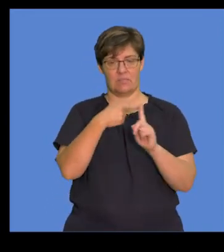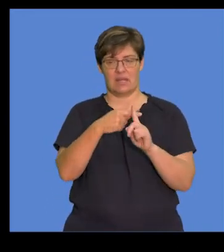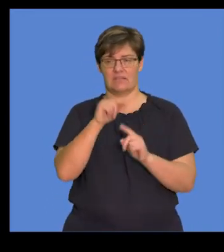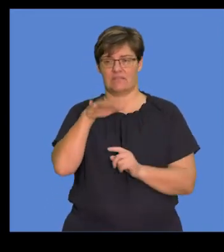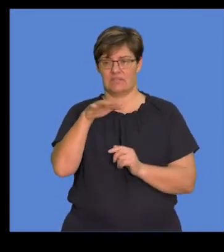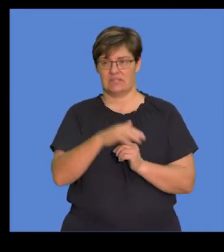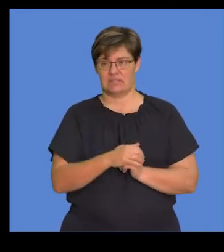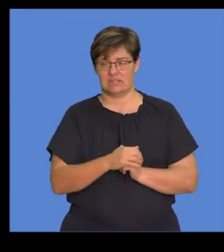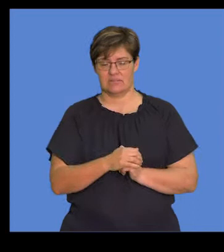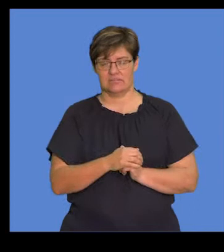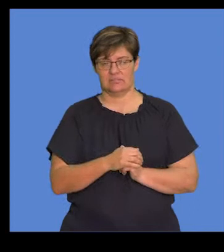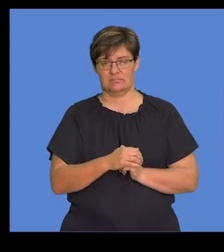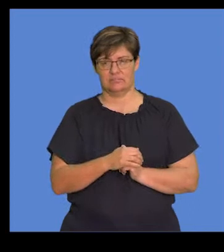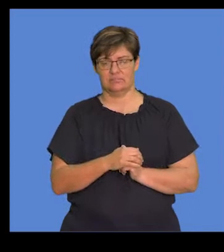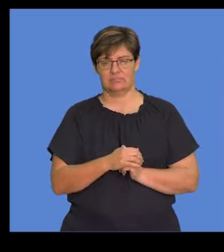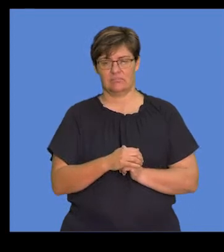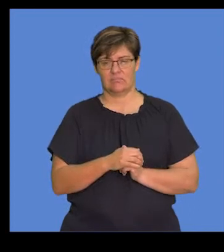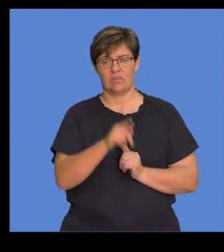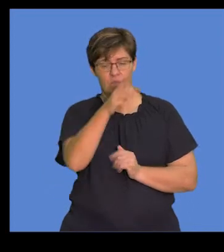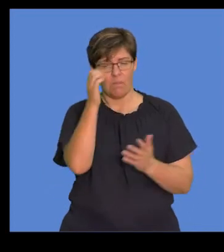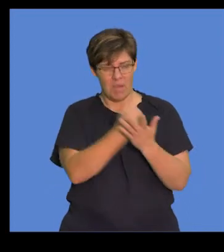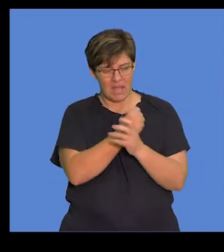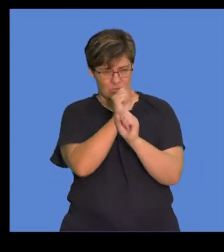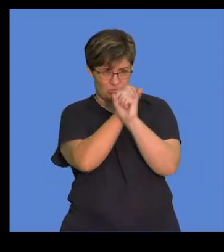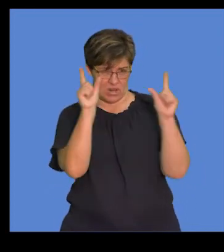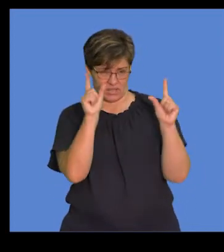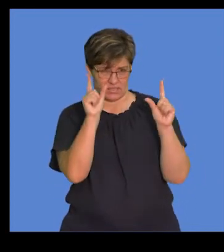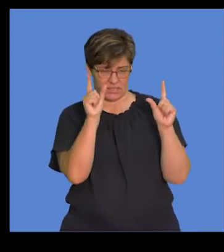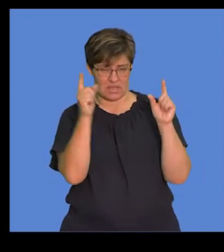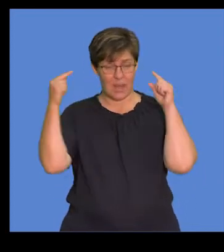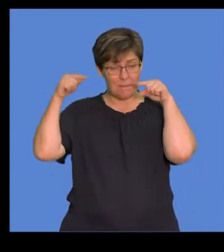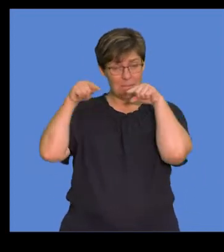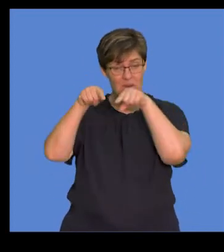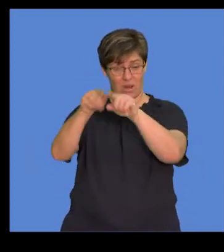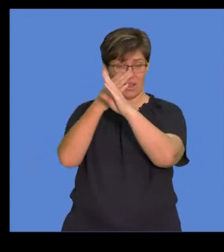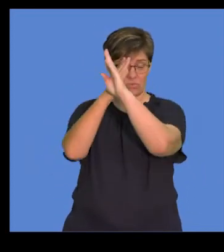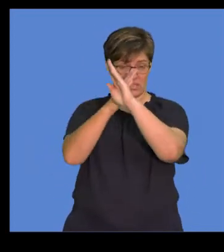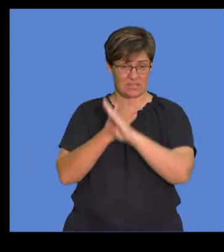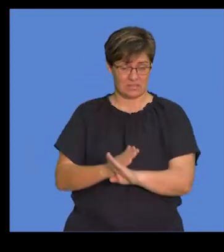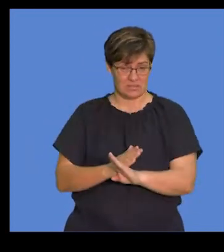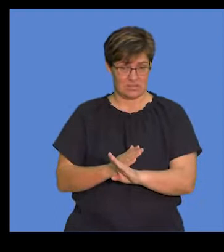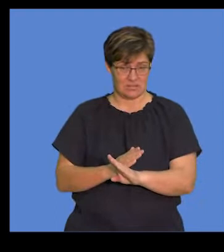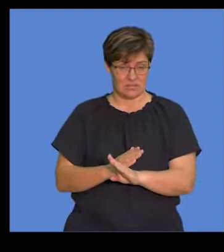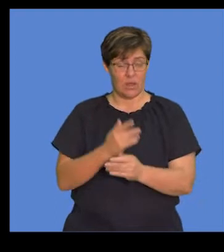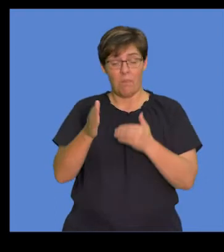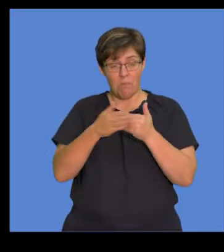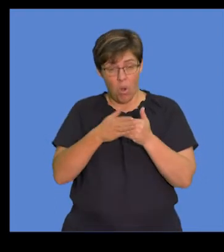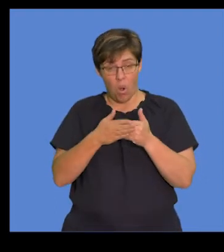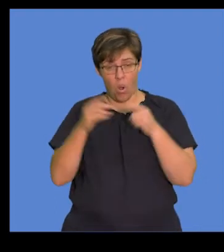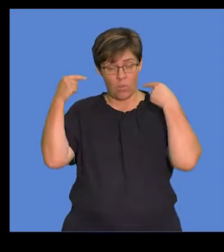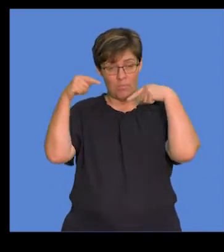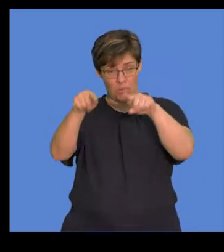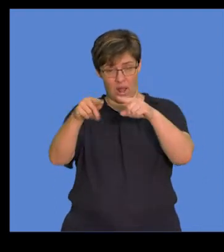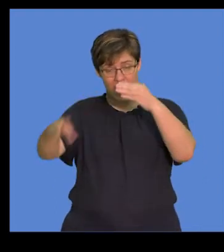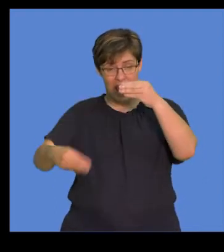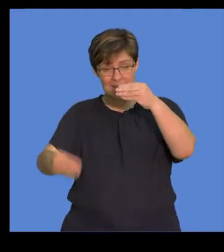plus 15, right? Now, there's something that you need to realize with the parallel combination of resistors. The more resistors we connect in